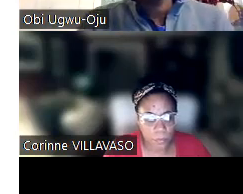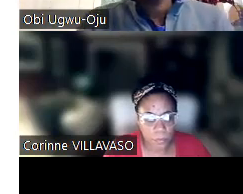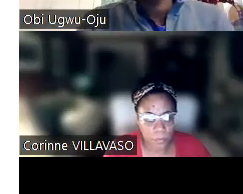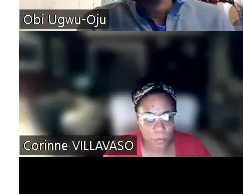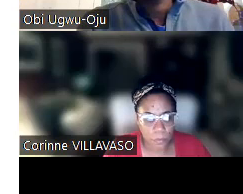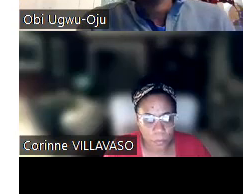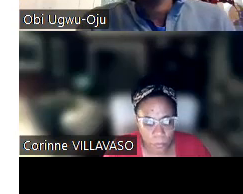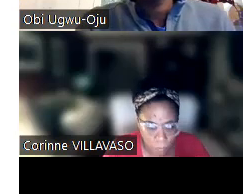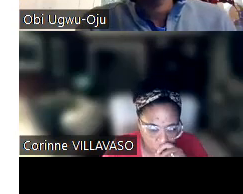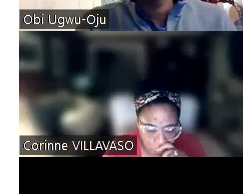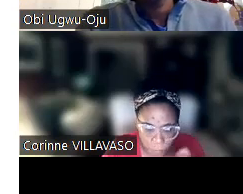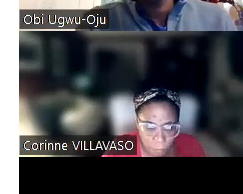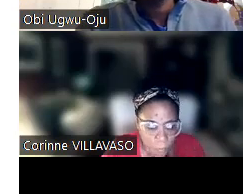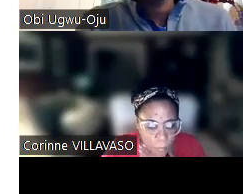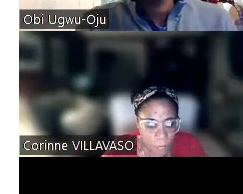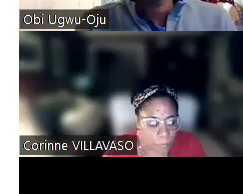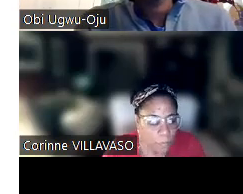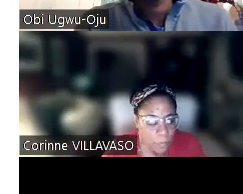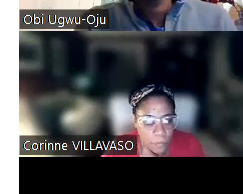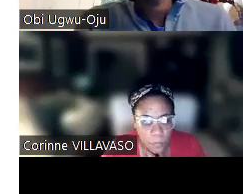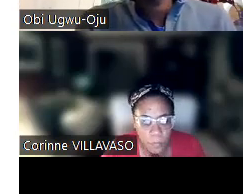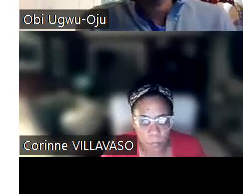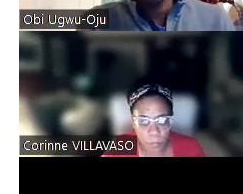any other basis for the appeal, the oversight